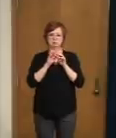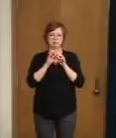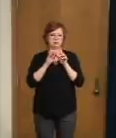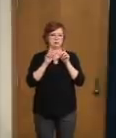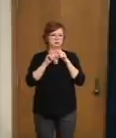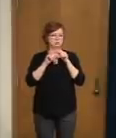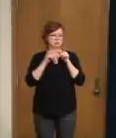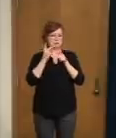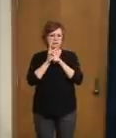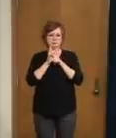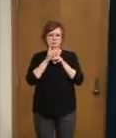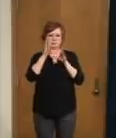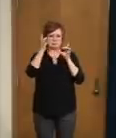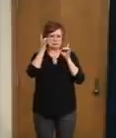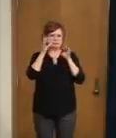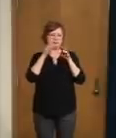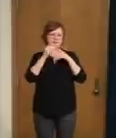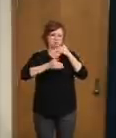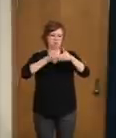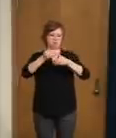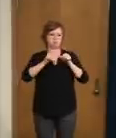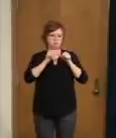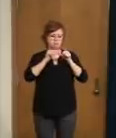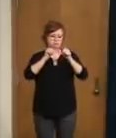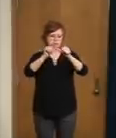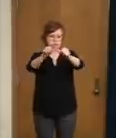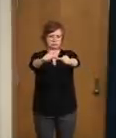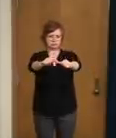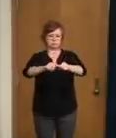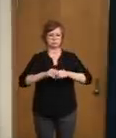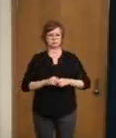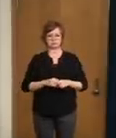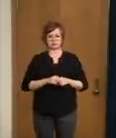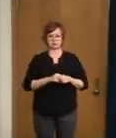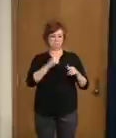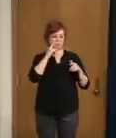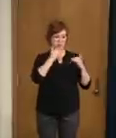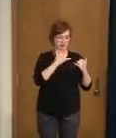we're vaccinating the general public.